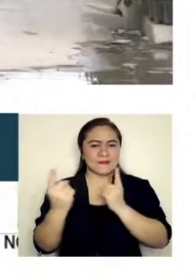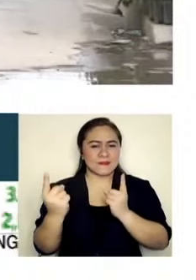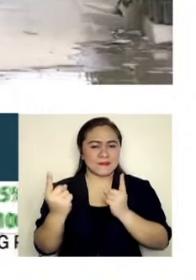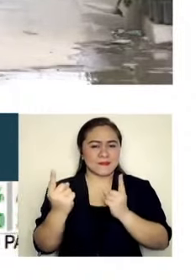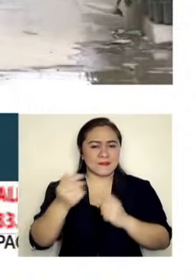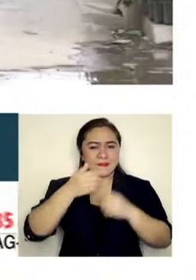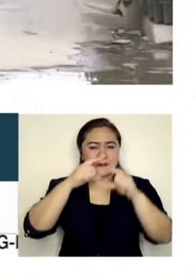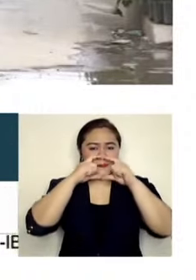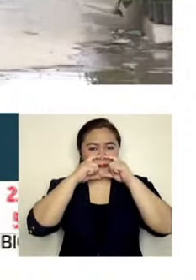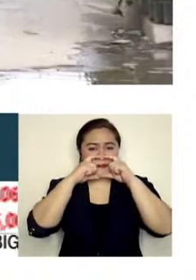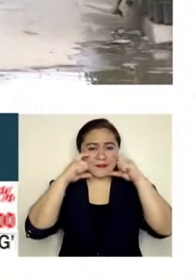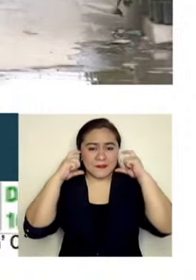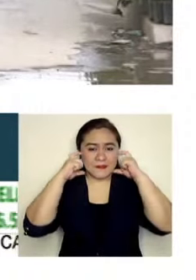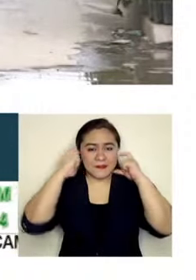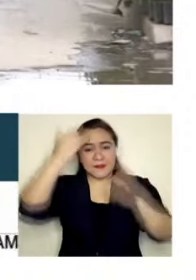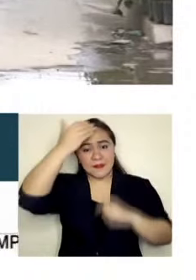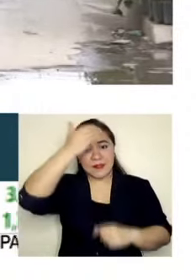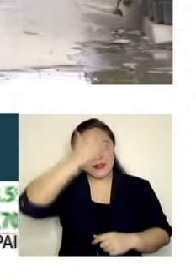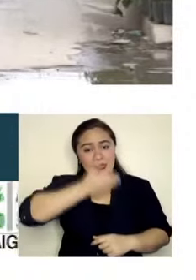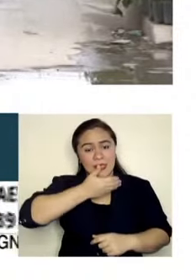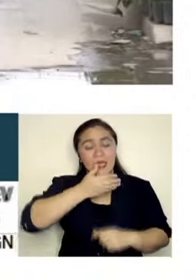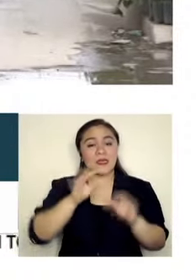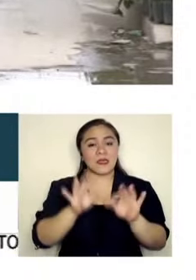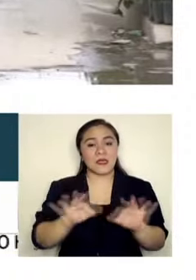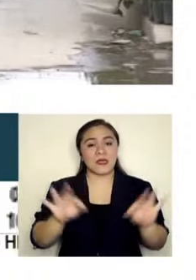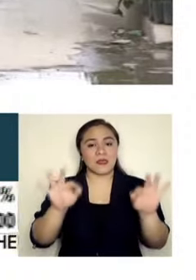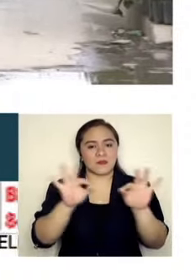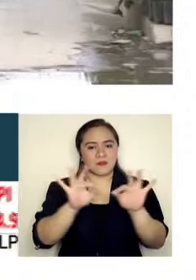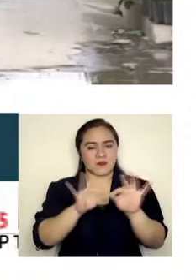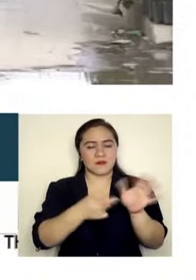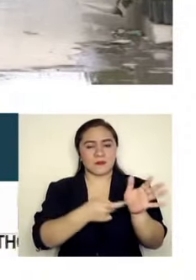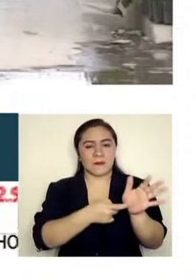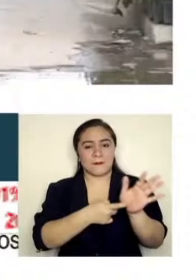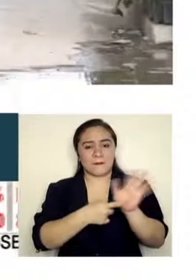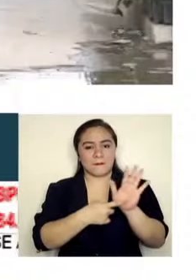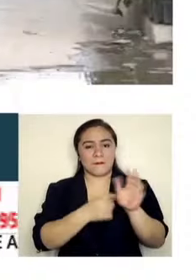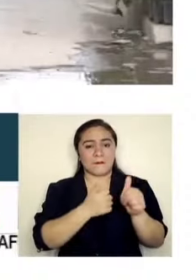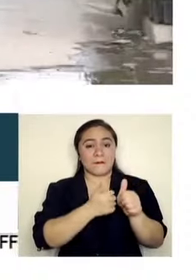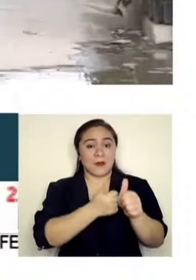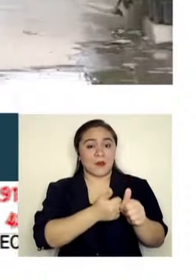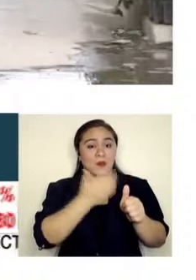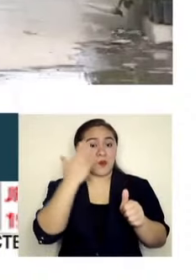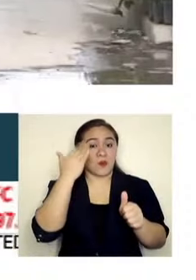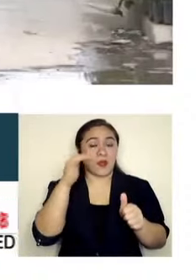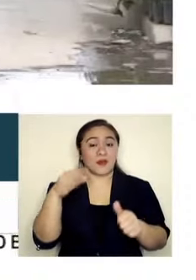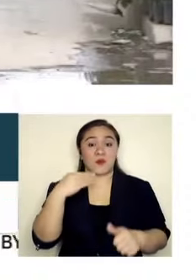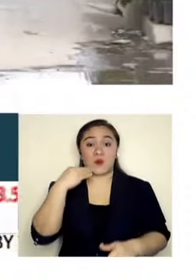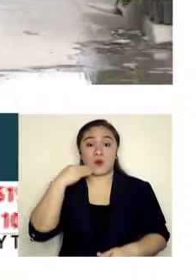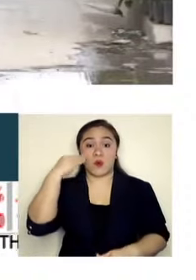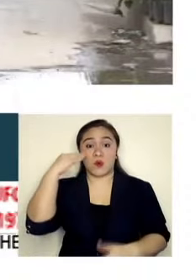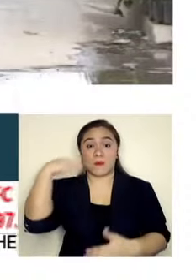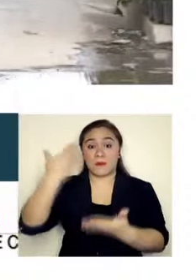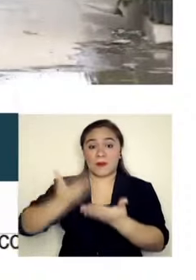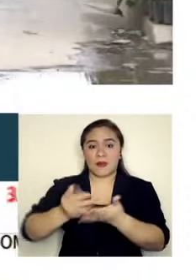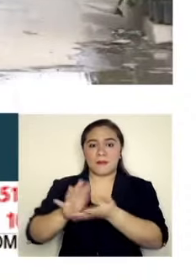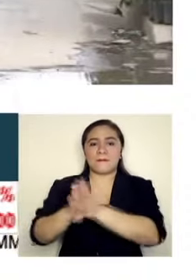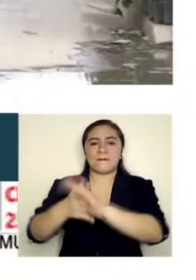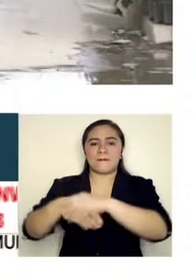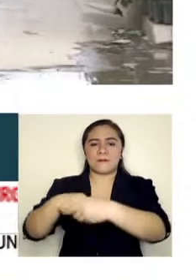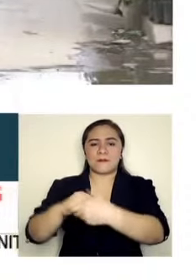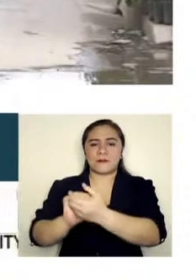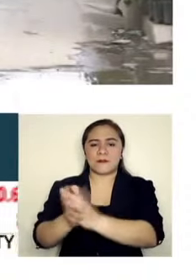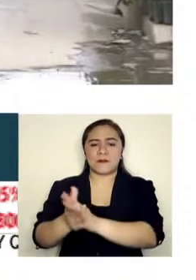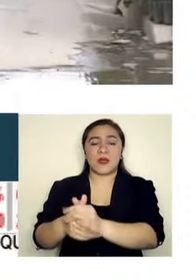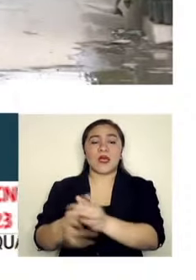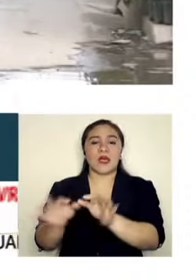be really adhered to, especially when you go home, you wash your hands. Okay. So napaka-importante niyan nga